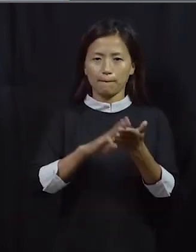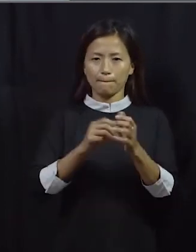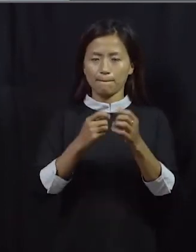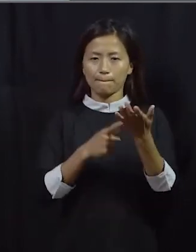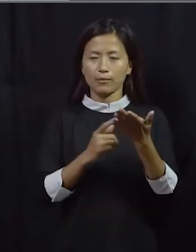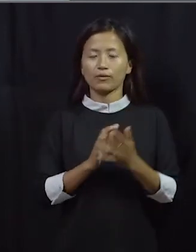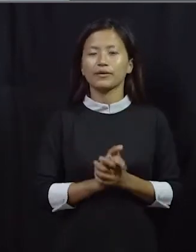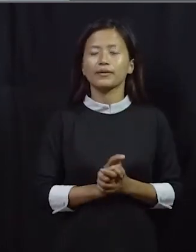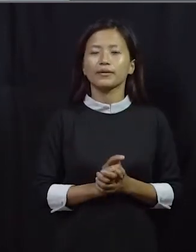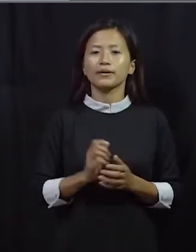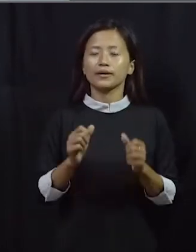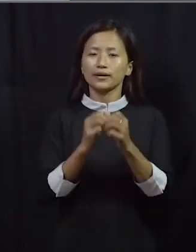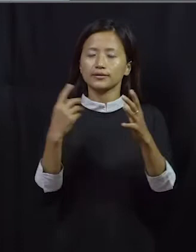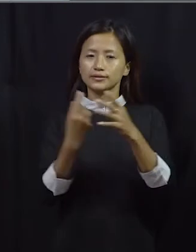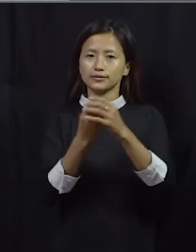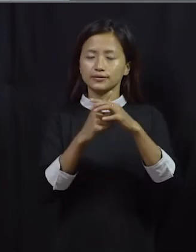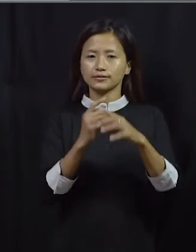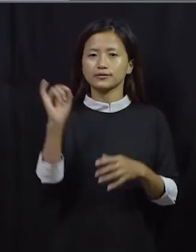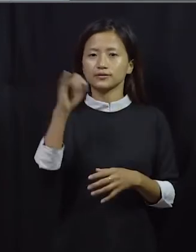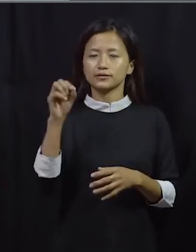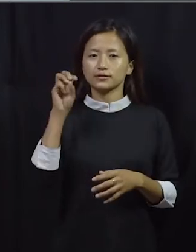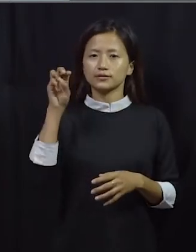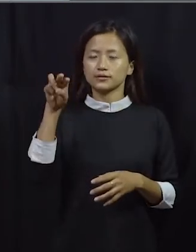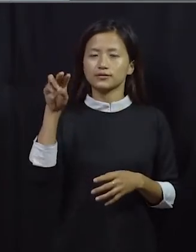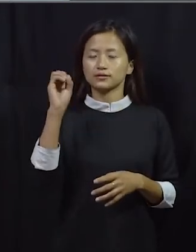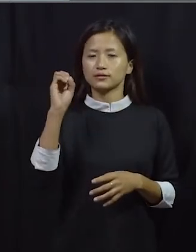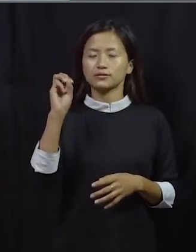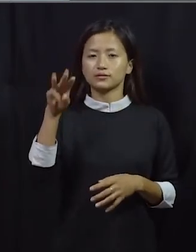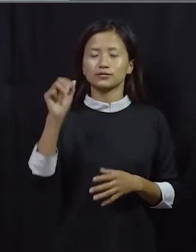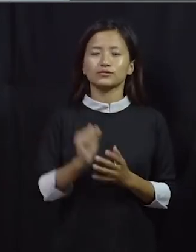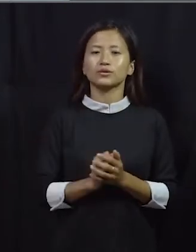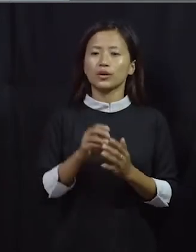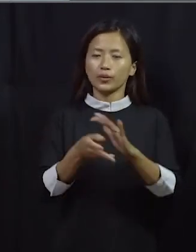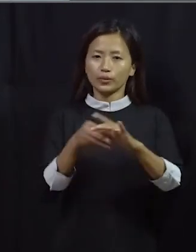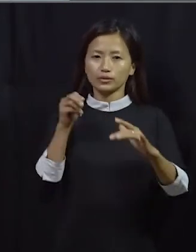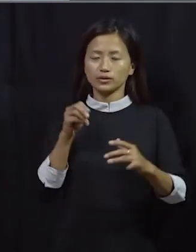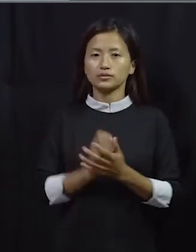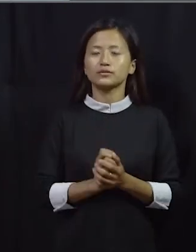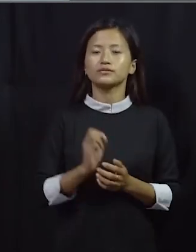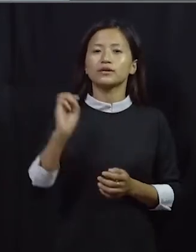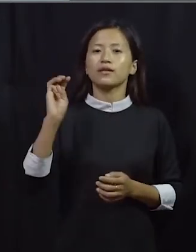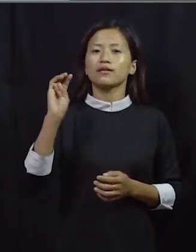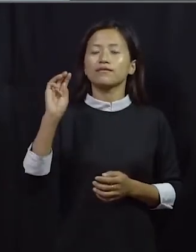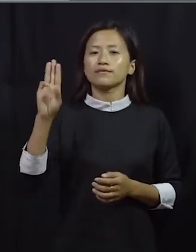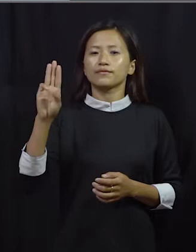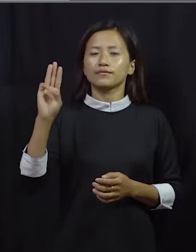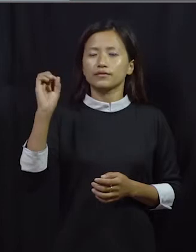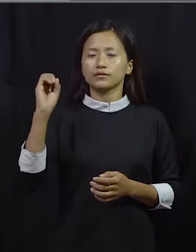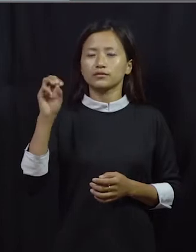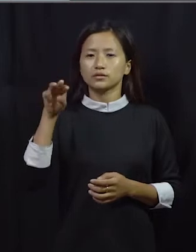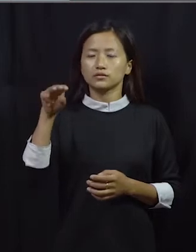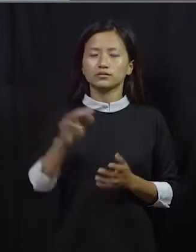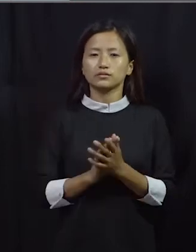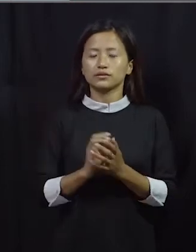an additional capital of rupees 60,000 and Y withdrew rupees 30,000 from his capital.